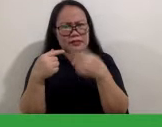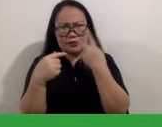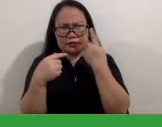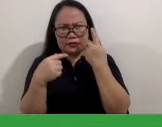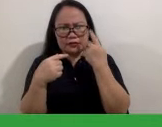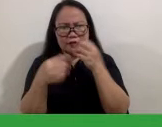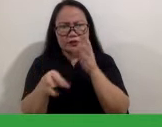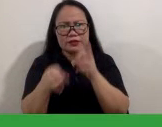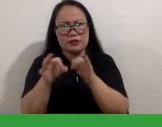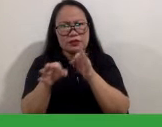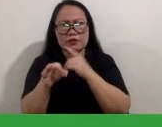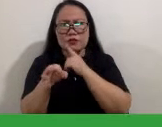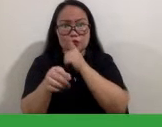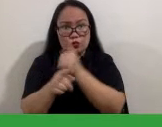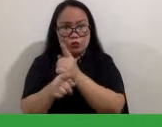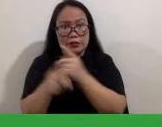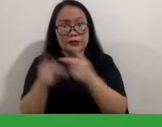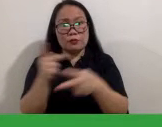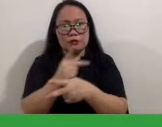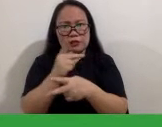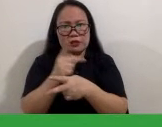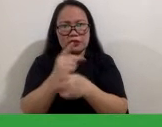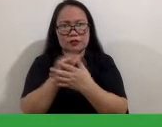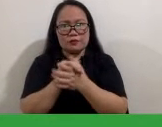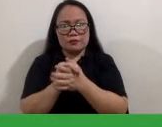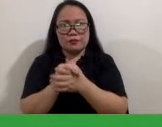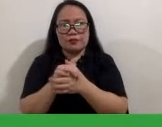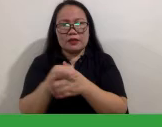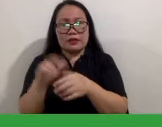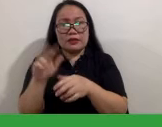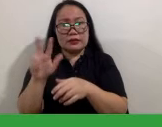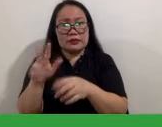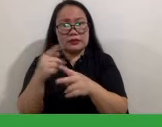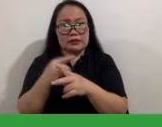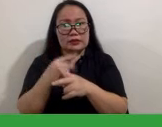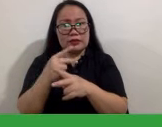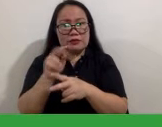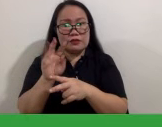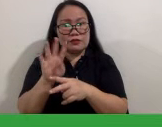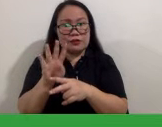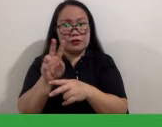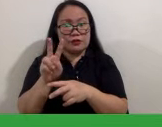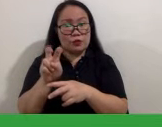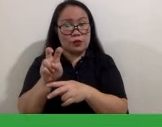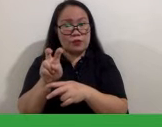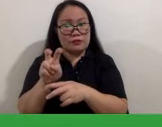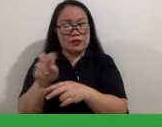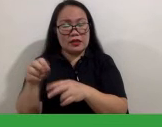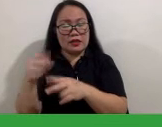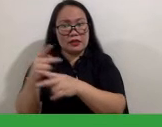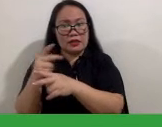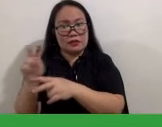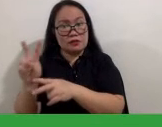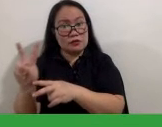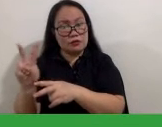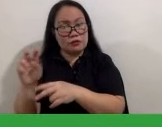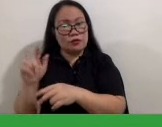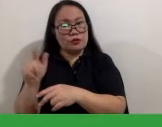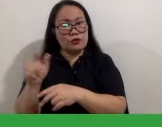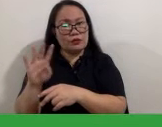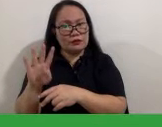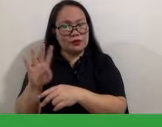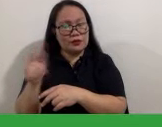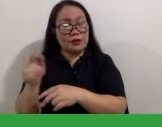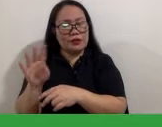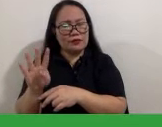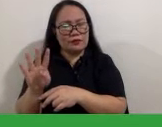under multiplication. So, 3 times 4 is equal to 12 times 2, that is